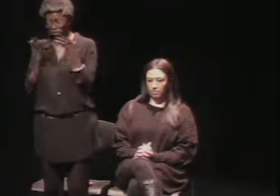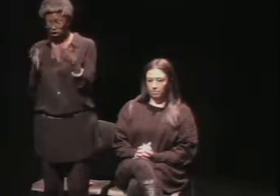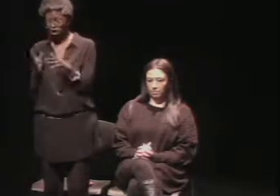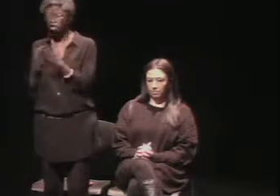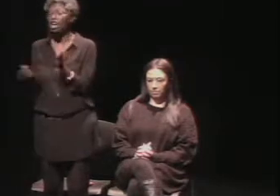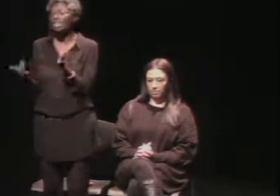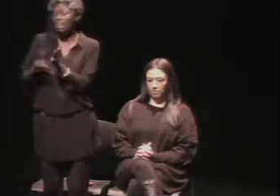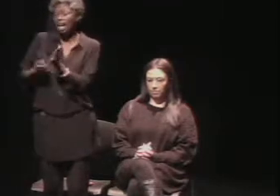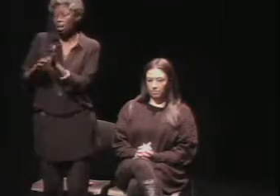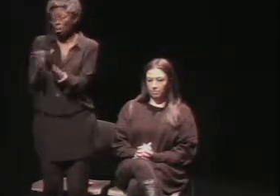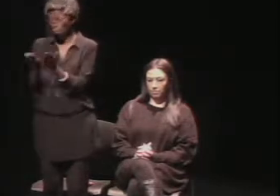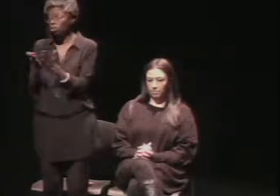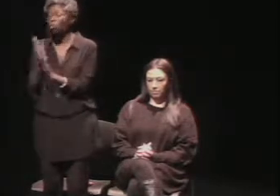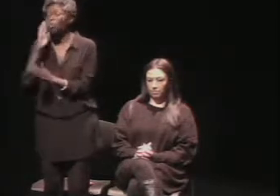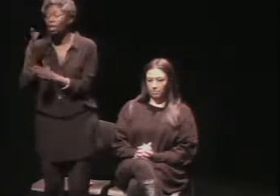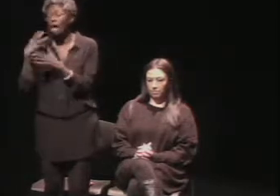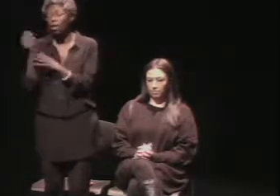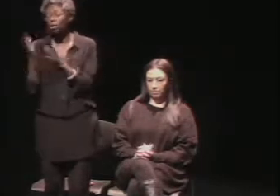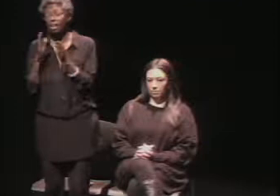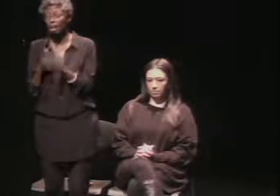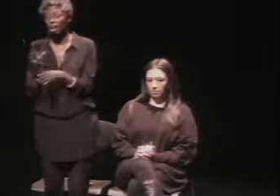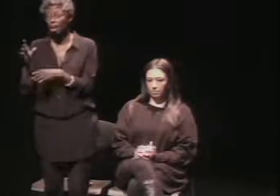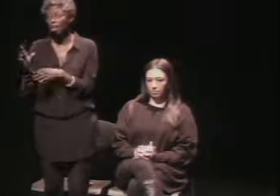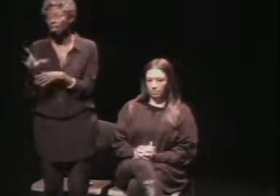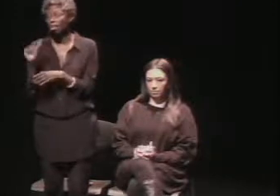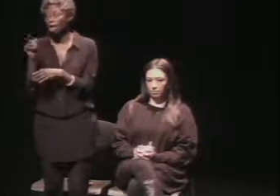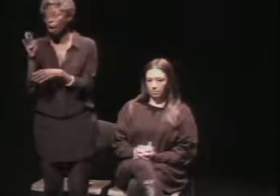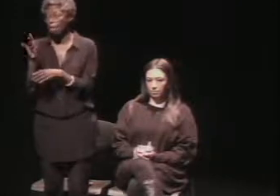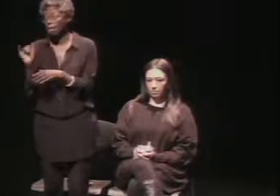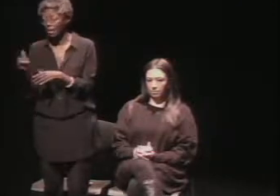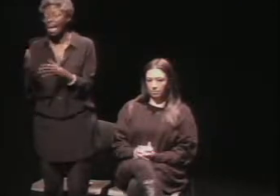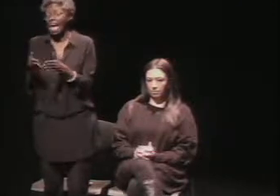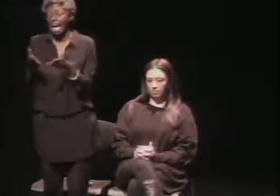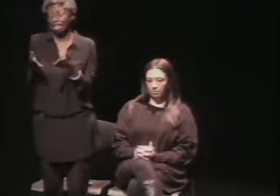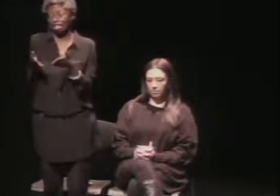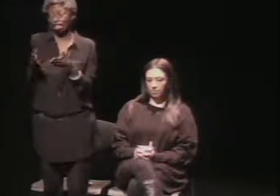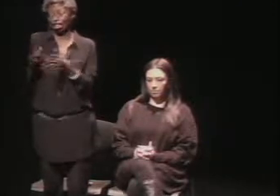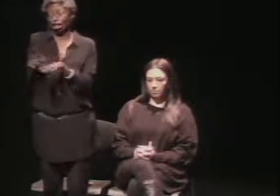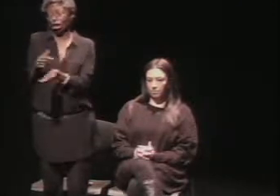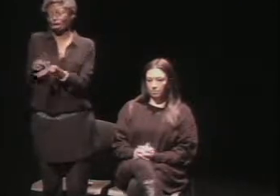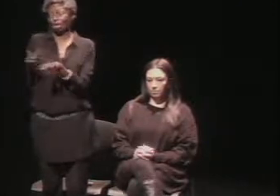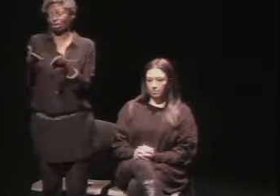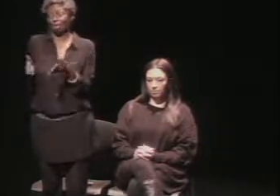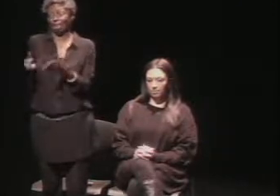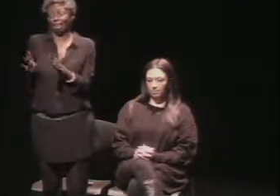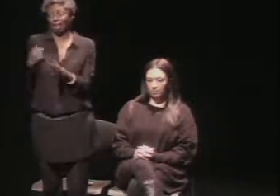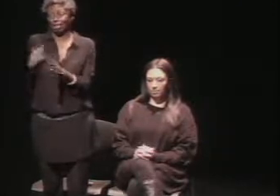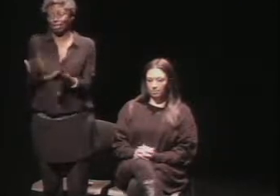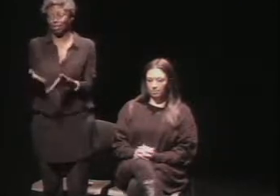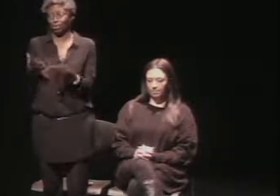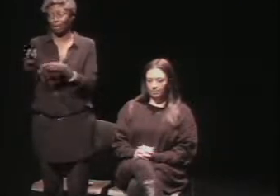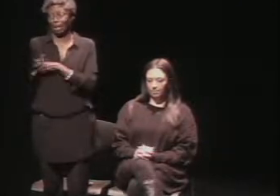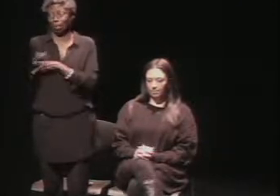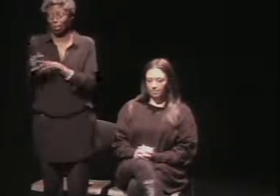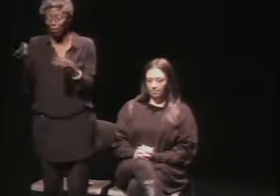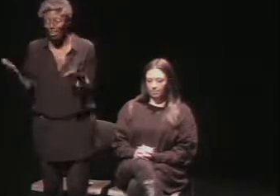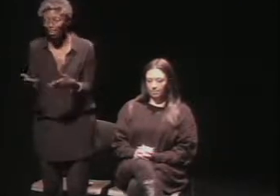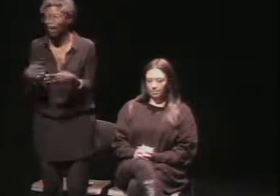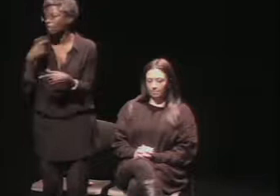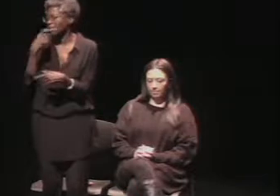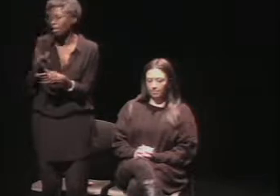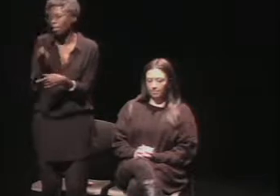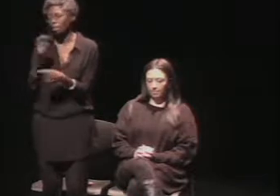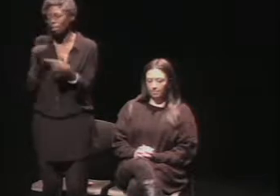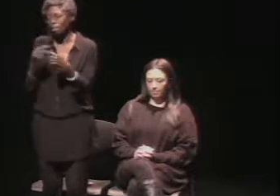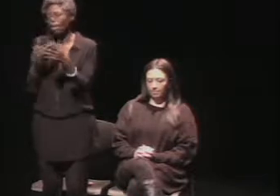book signing in the Langston Hughes lobby as long as she will allow us to have her here. I'll tell you just a little bit about both of them,